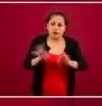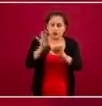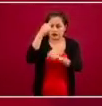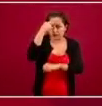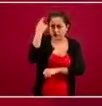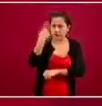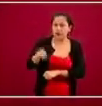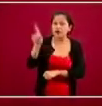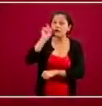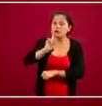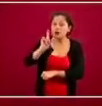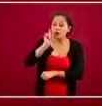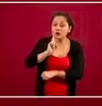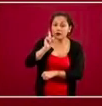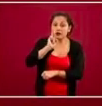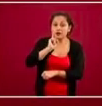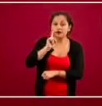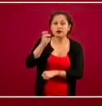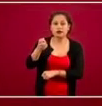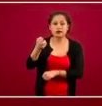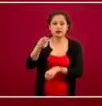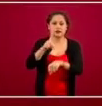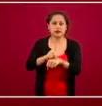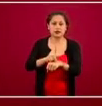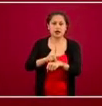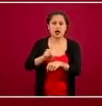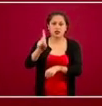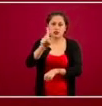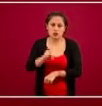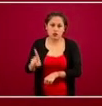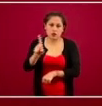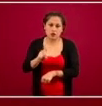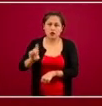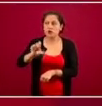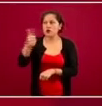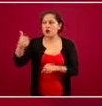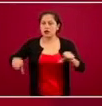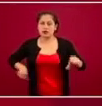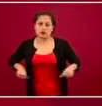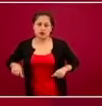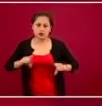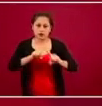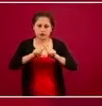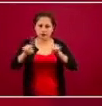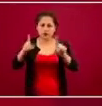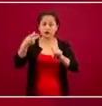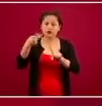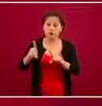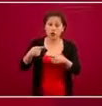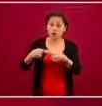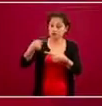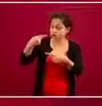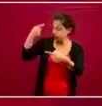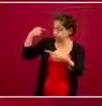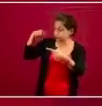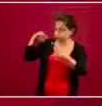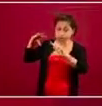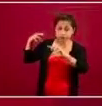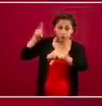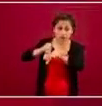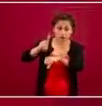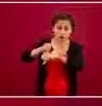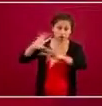We only skipped one day, which was March the 8th, because there were some other activities programmed. But we